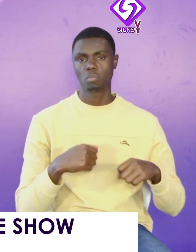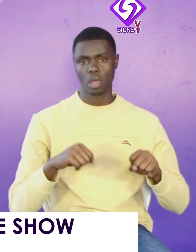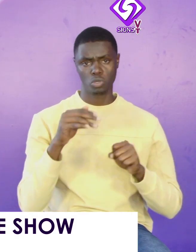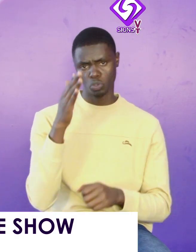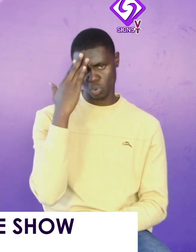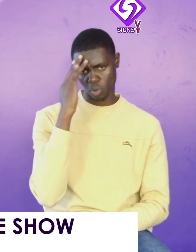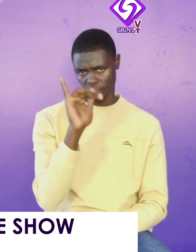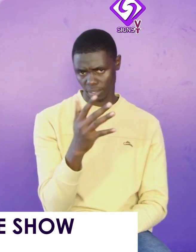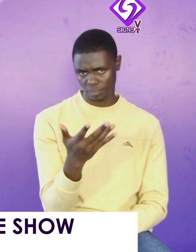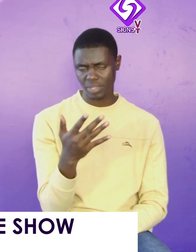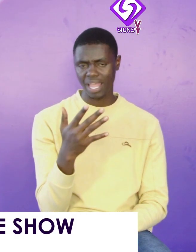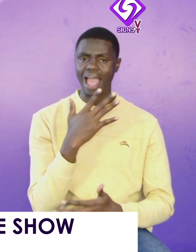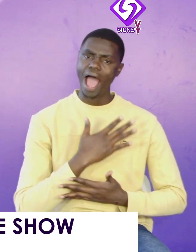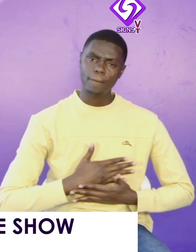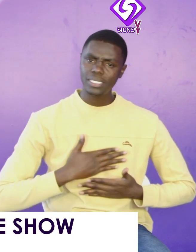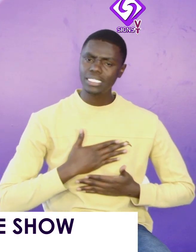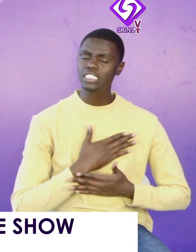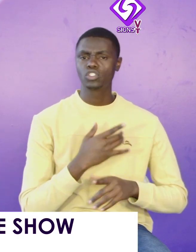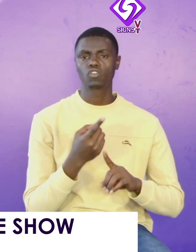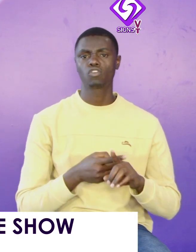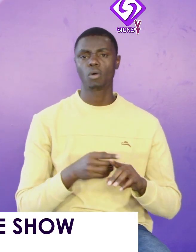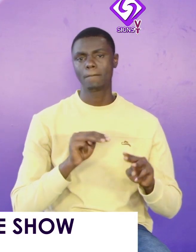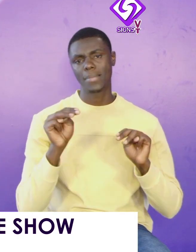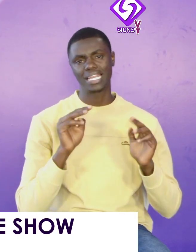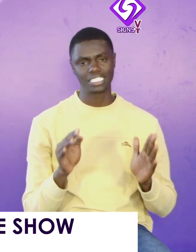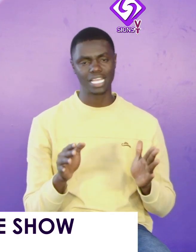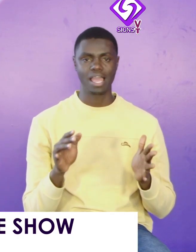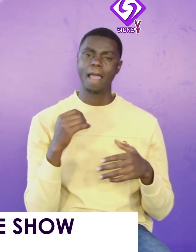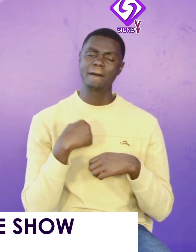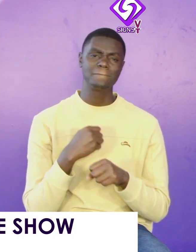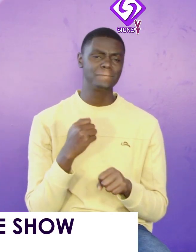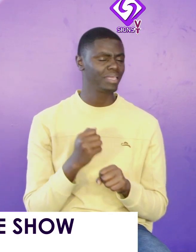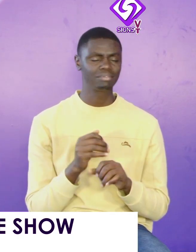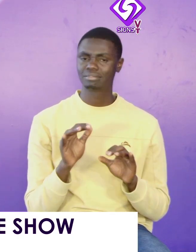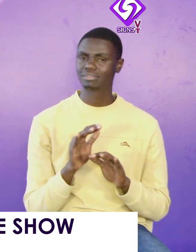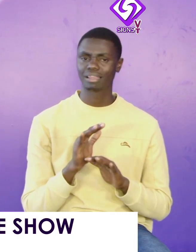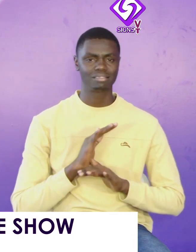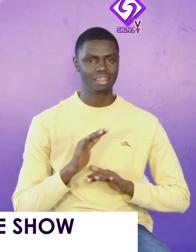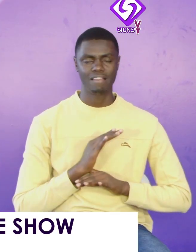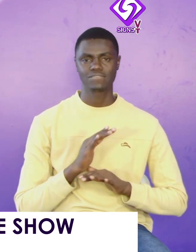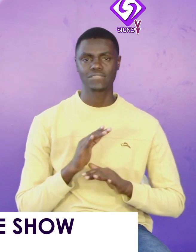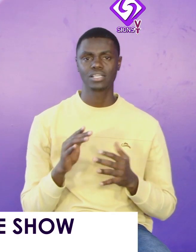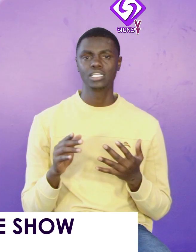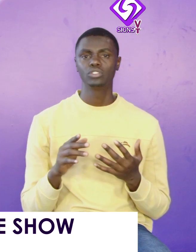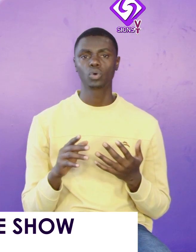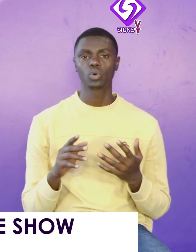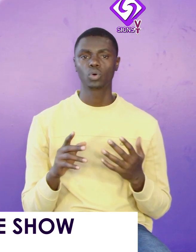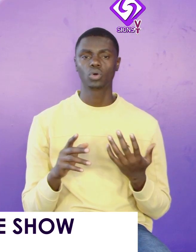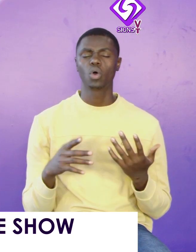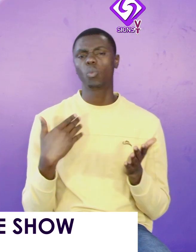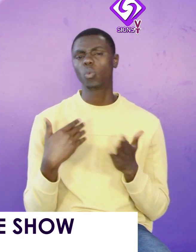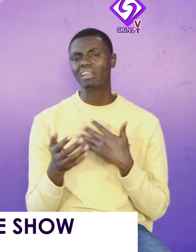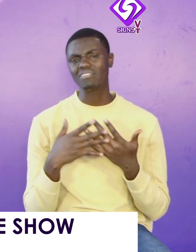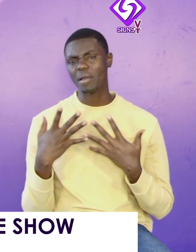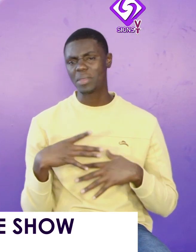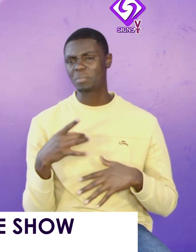that? Just an appreciation from your manager. That makes it. It doesn't matter what everybody says,